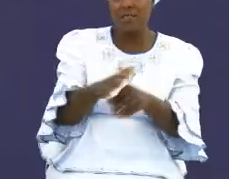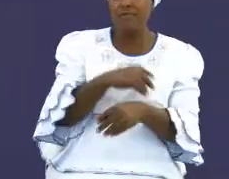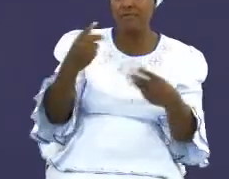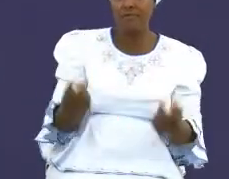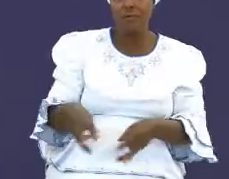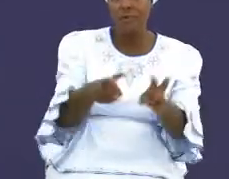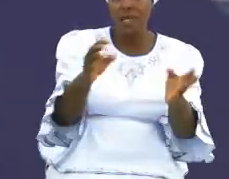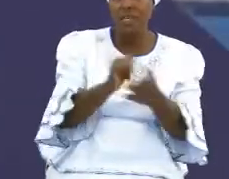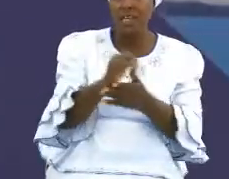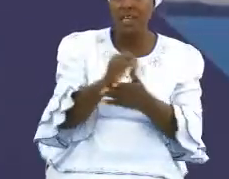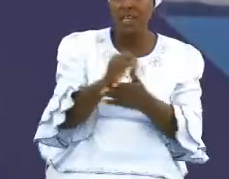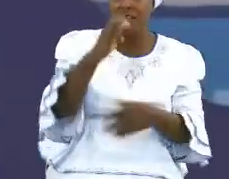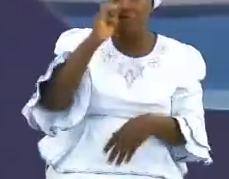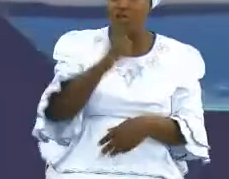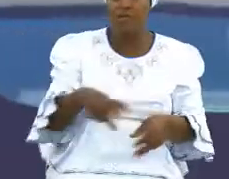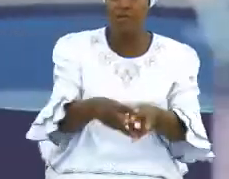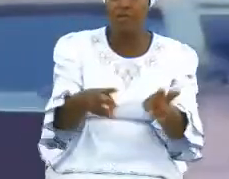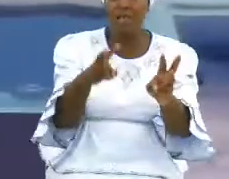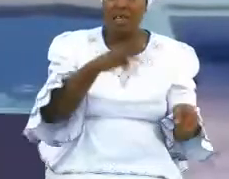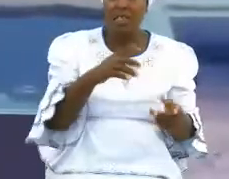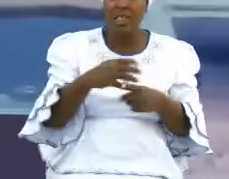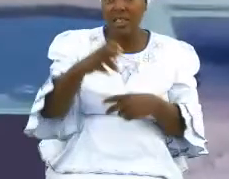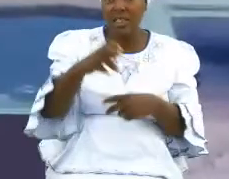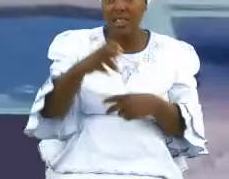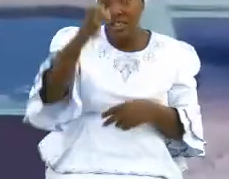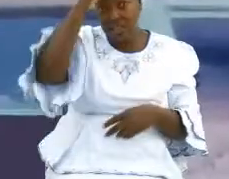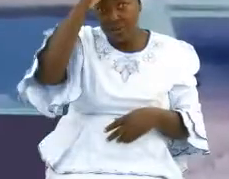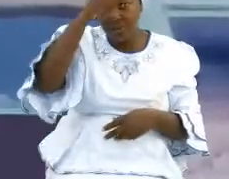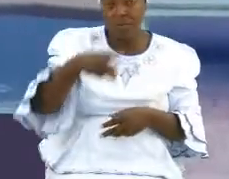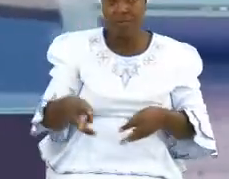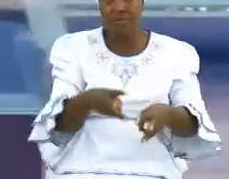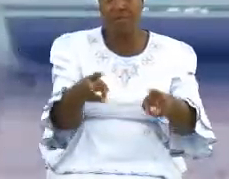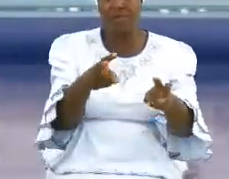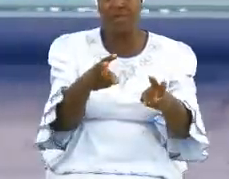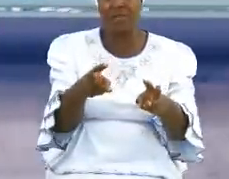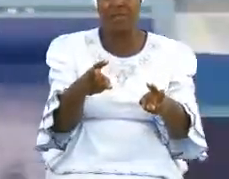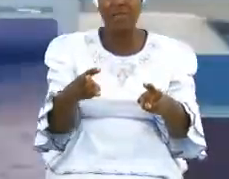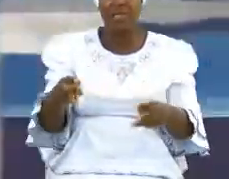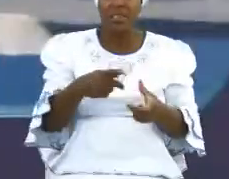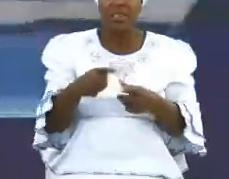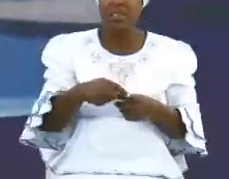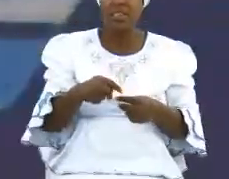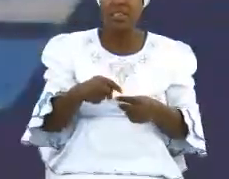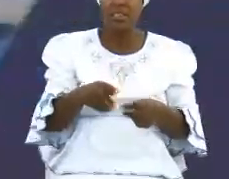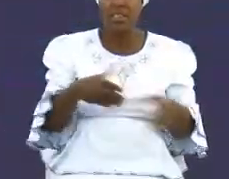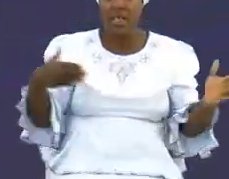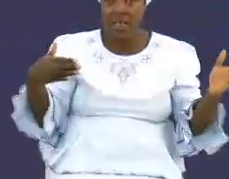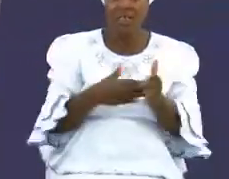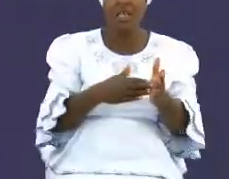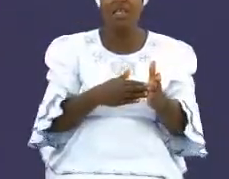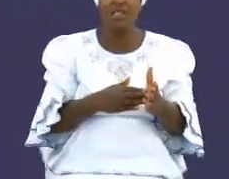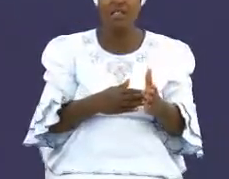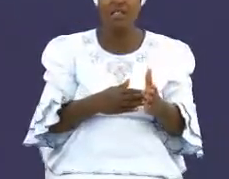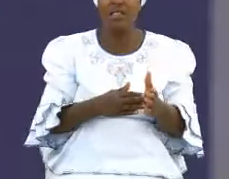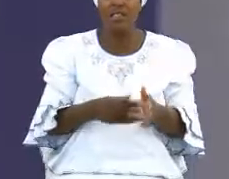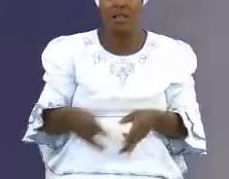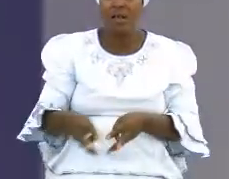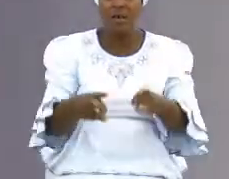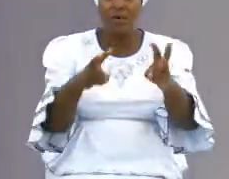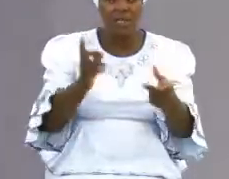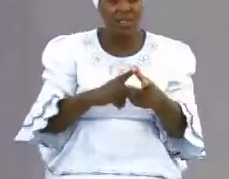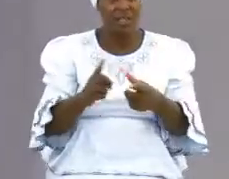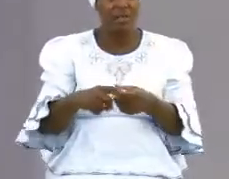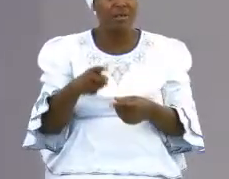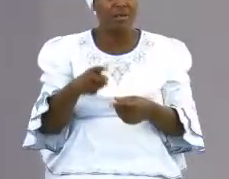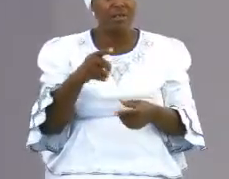evil direction, the satanic direction, the contradictory direction you have been looking